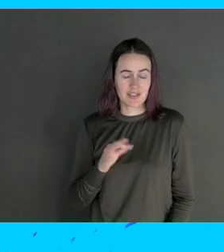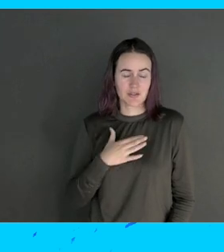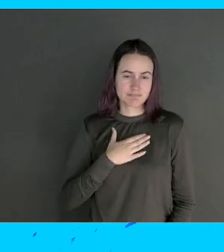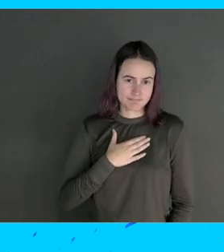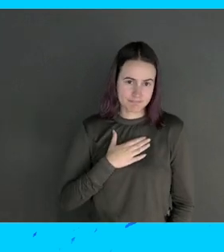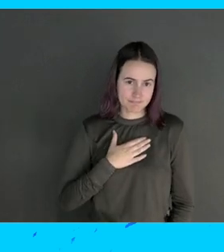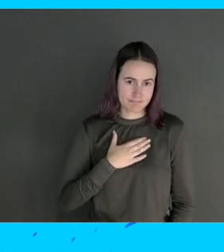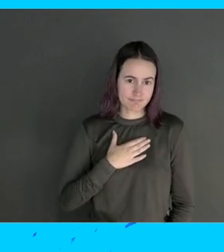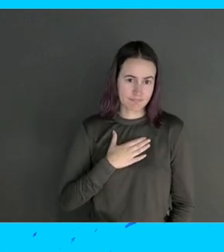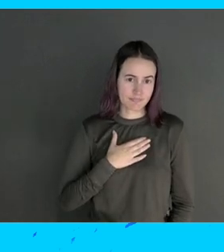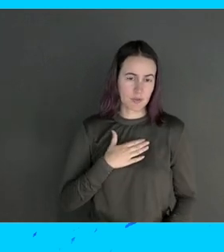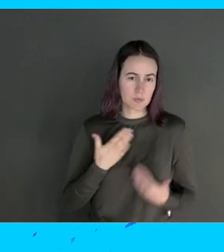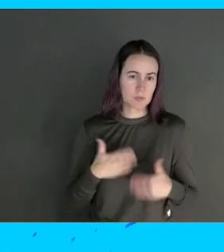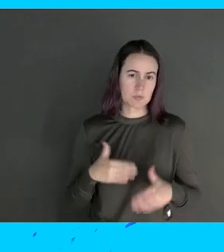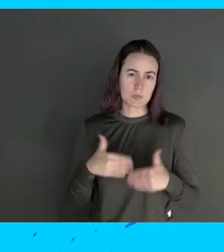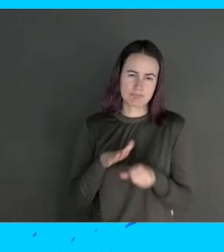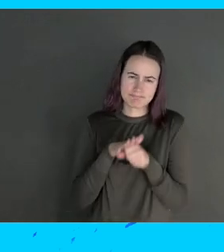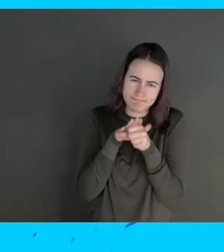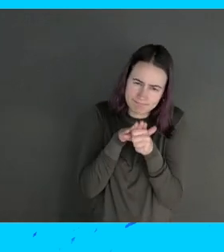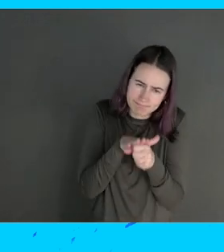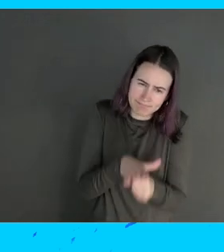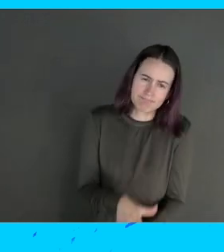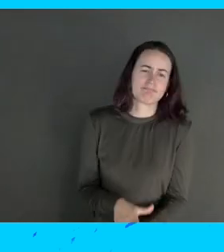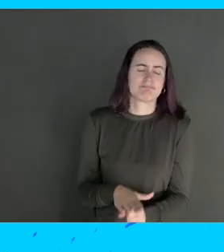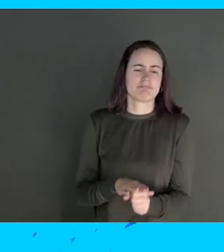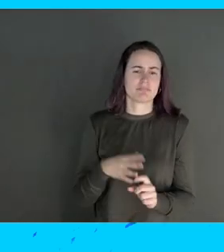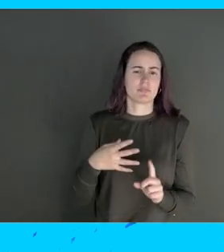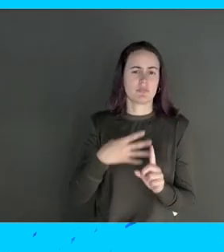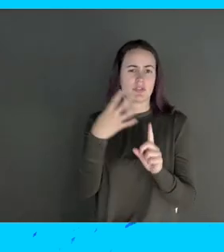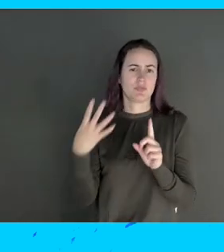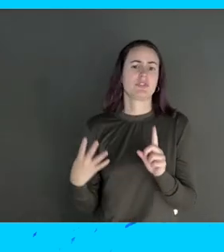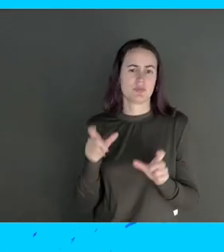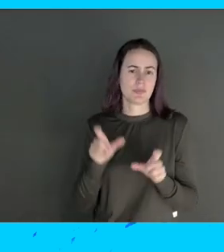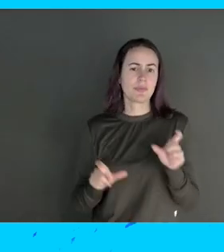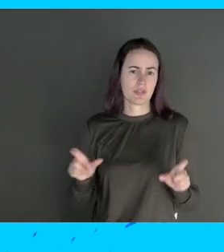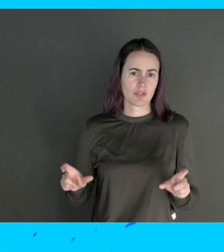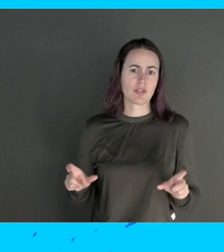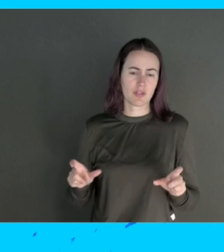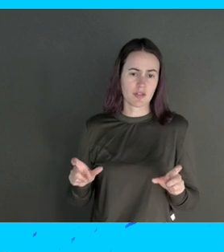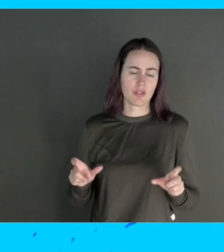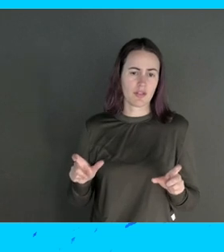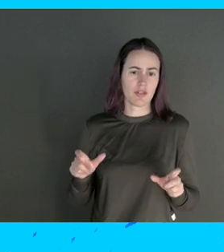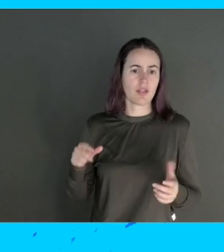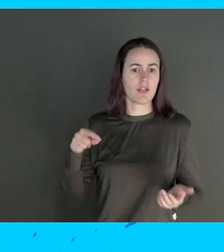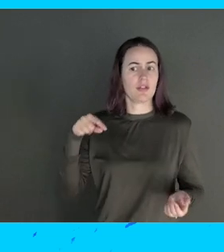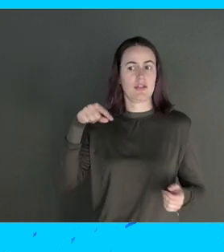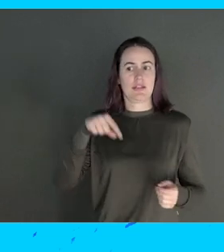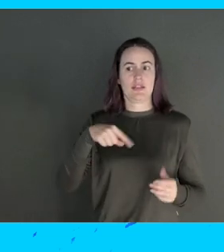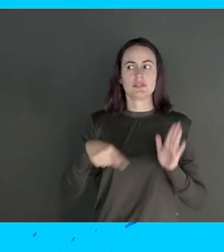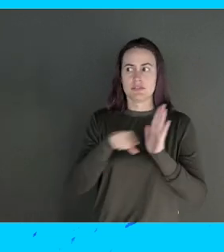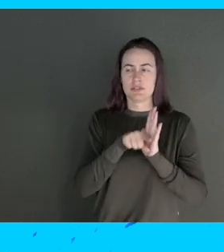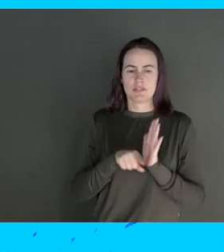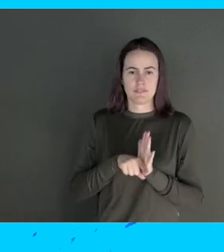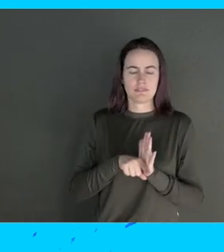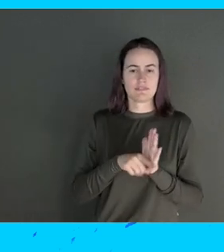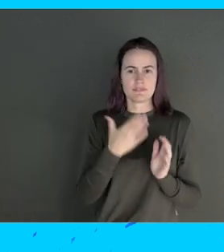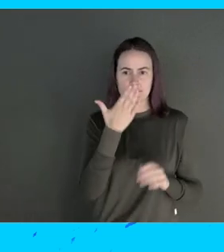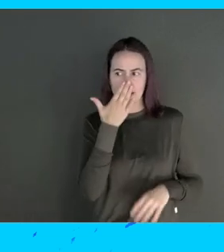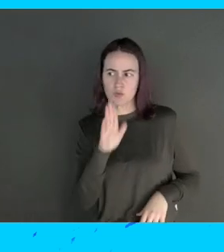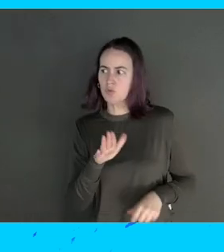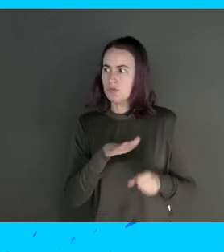high intolerance towards LGBT individuals, unfortunately. And these negative attitudes in